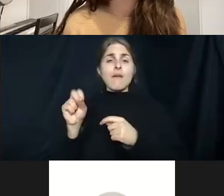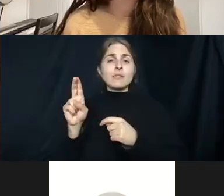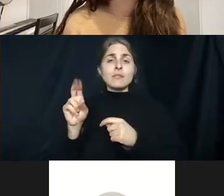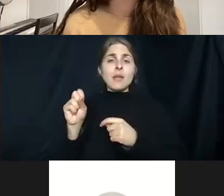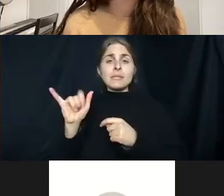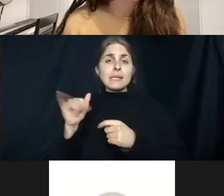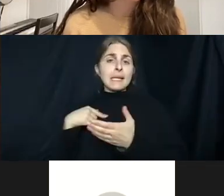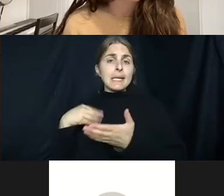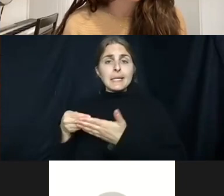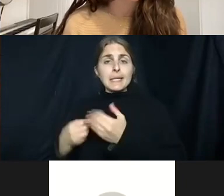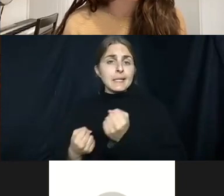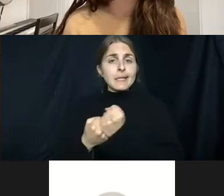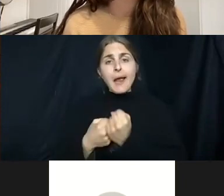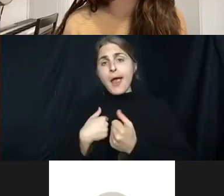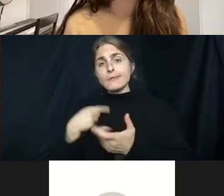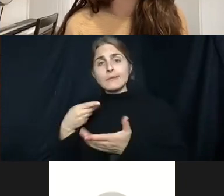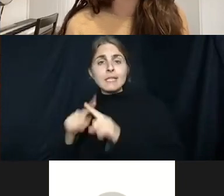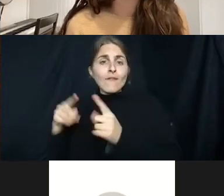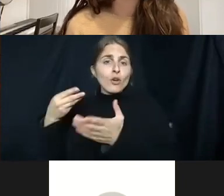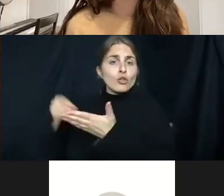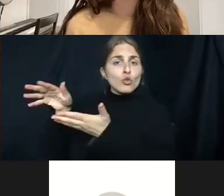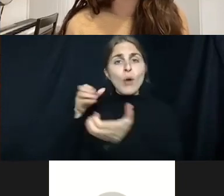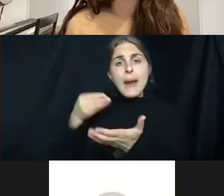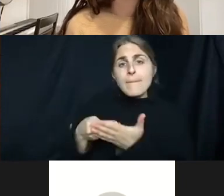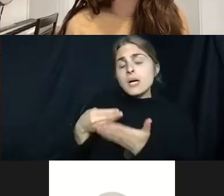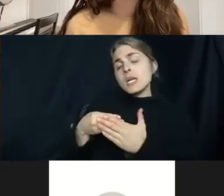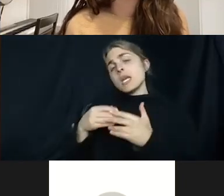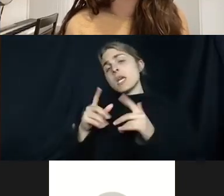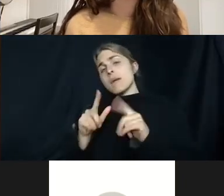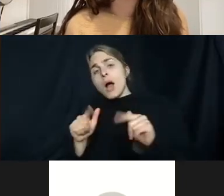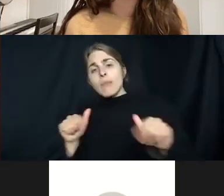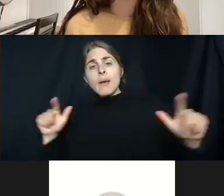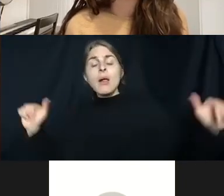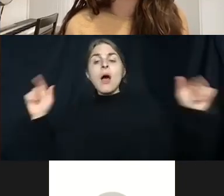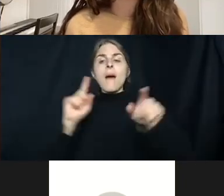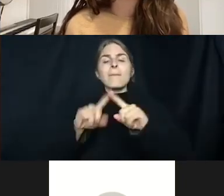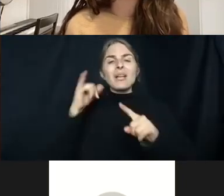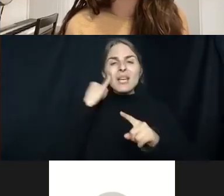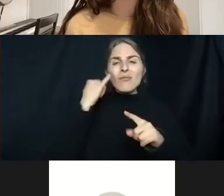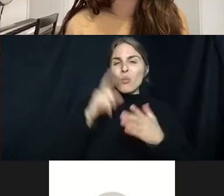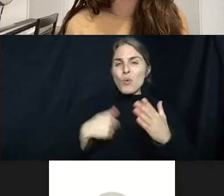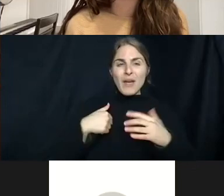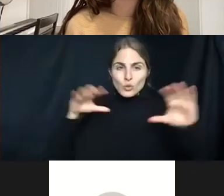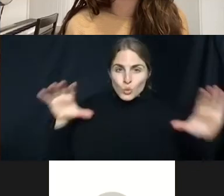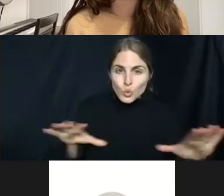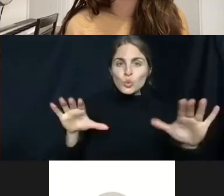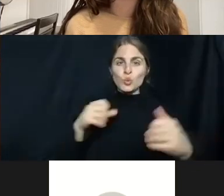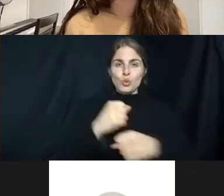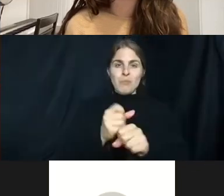grant money and blah, blah, blah. And it's like, if the hoops that we have to jump through in order to get